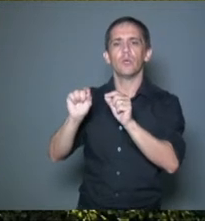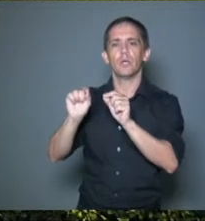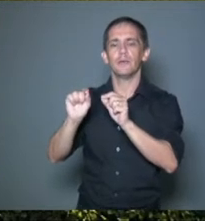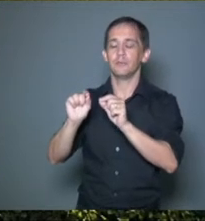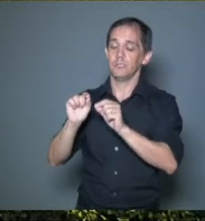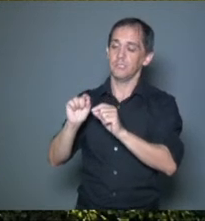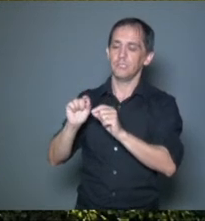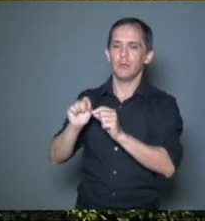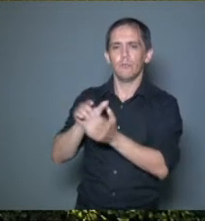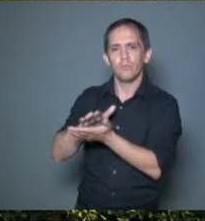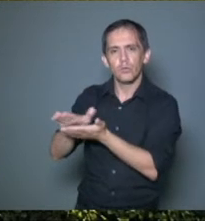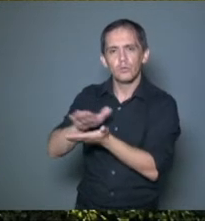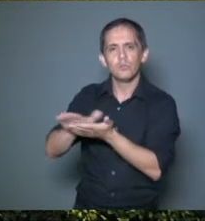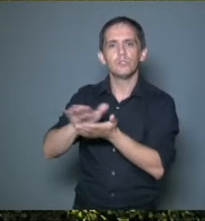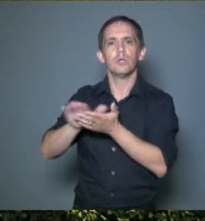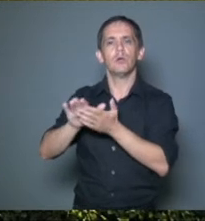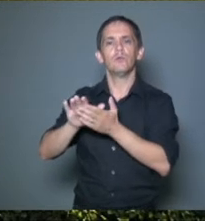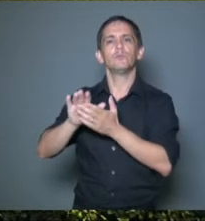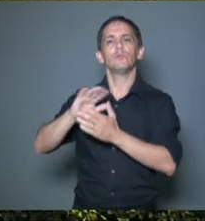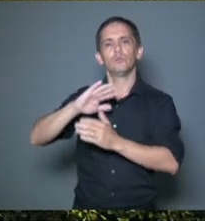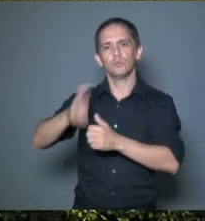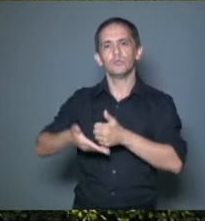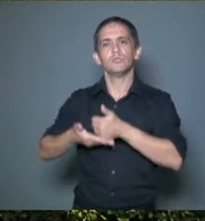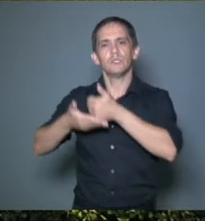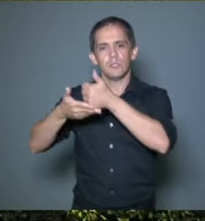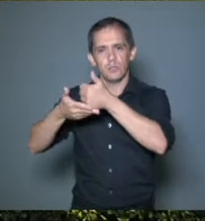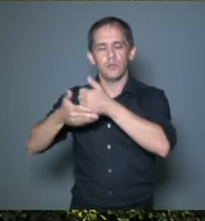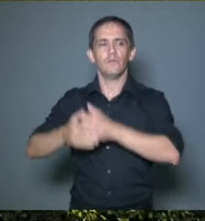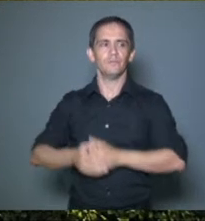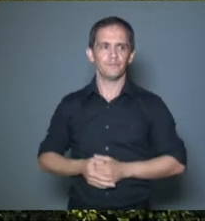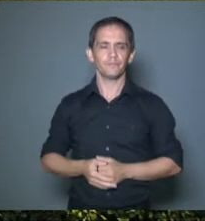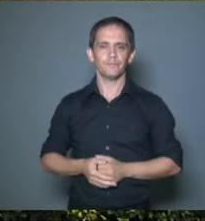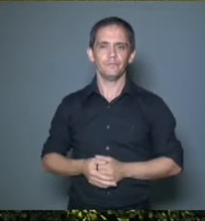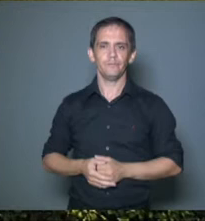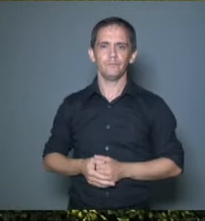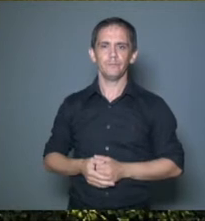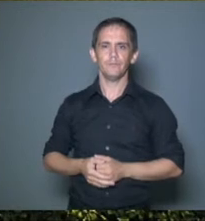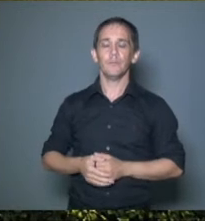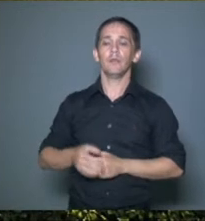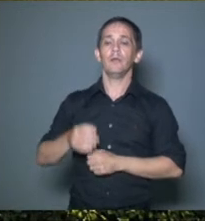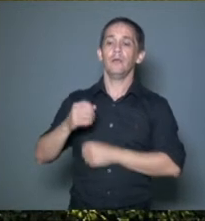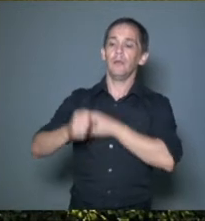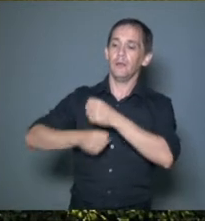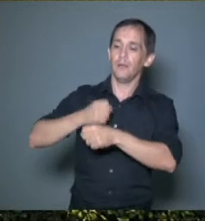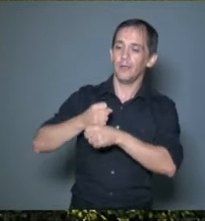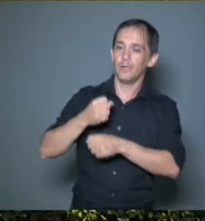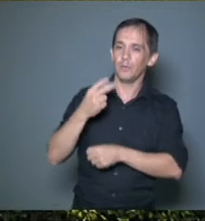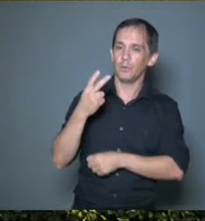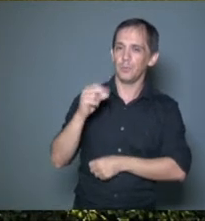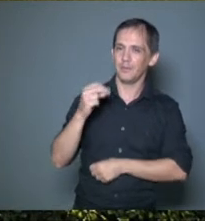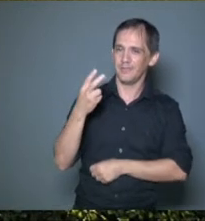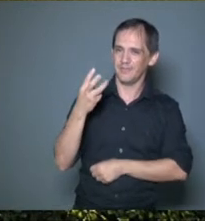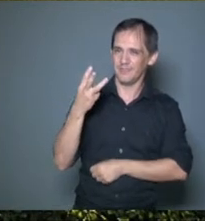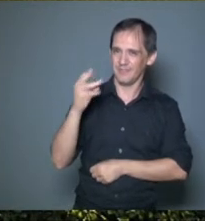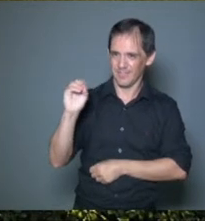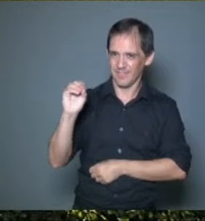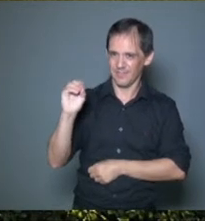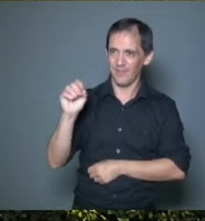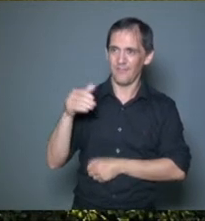the sustainable development goals, trying to understand how the UN